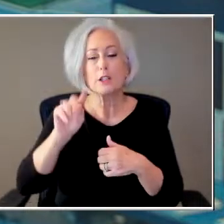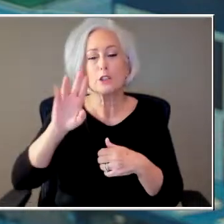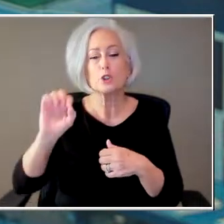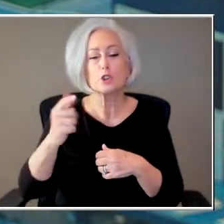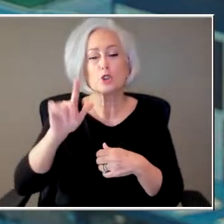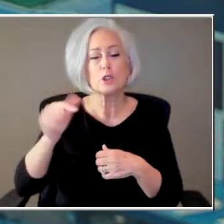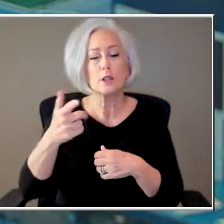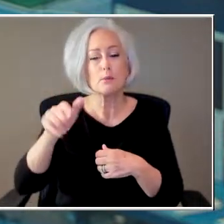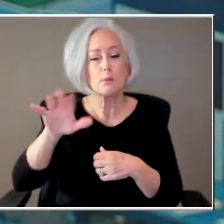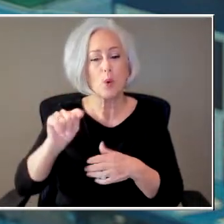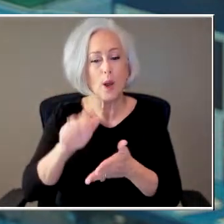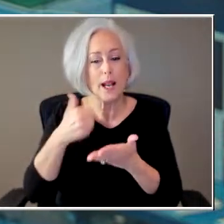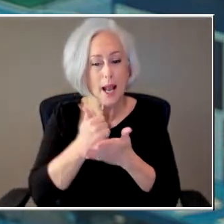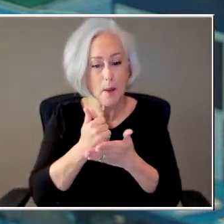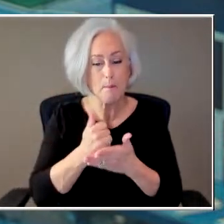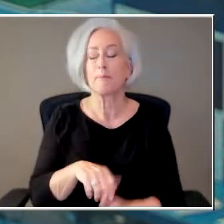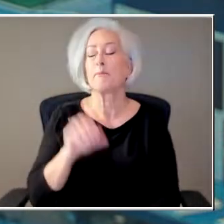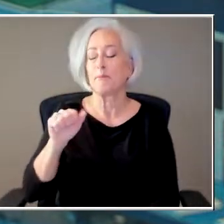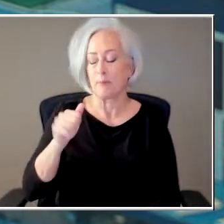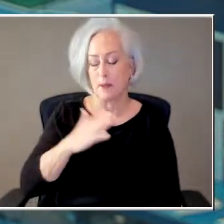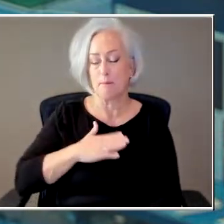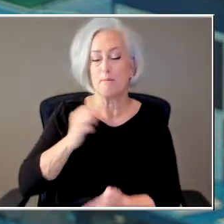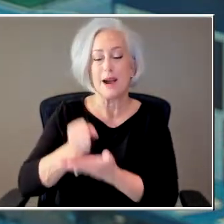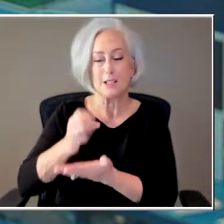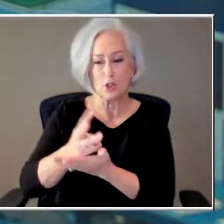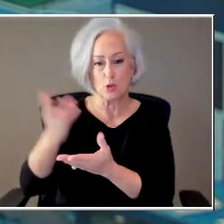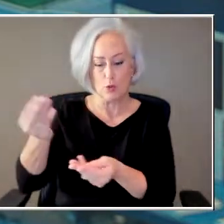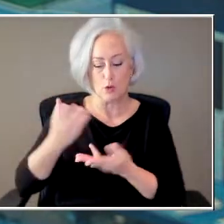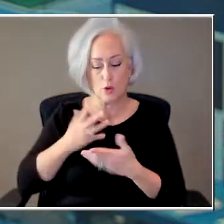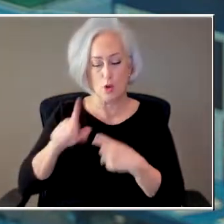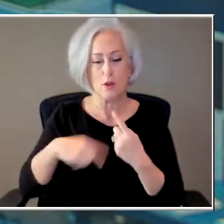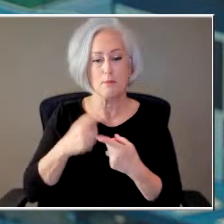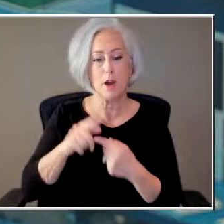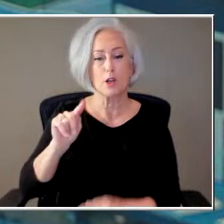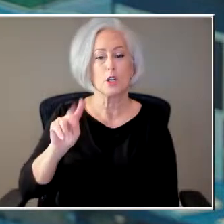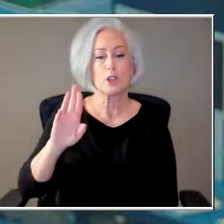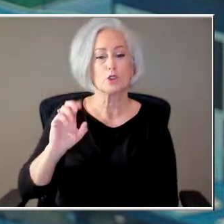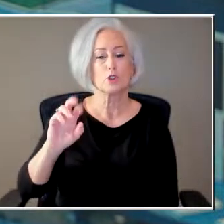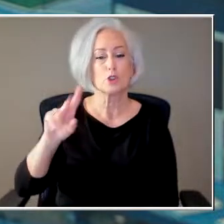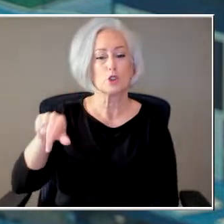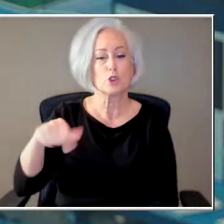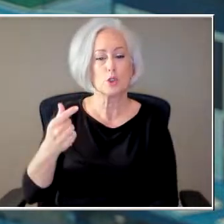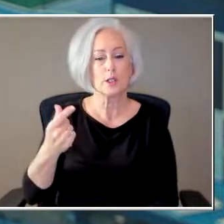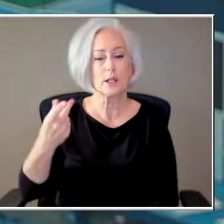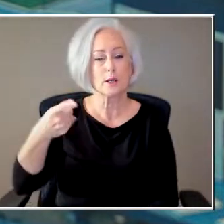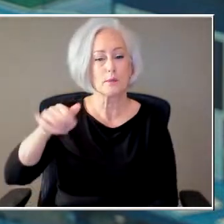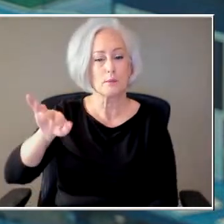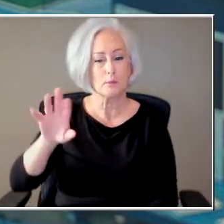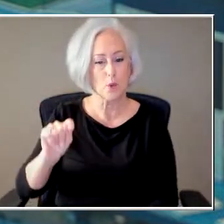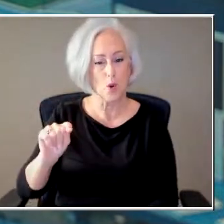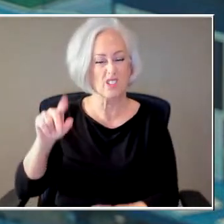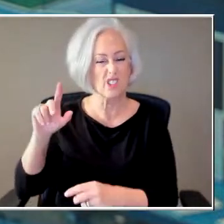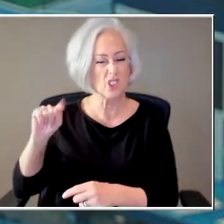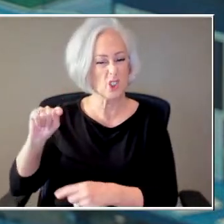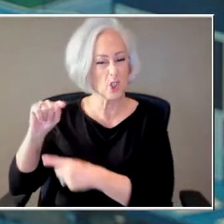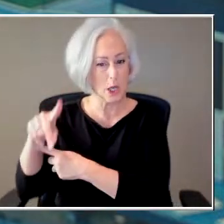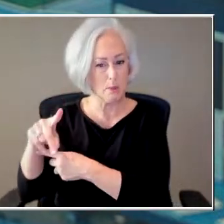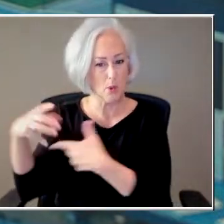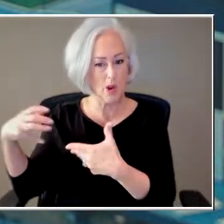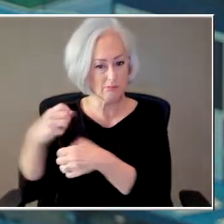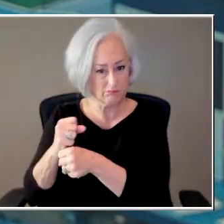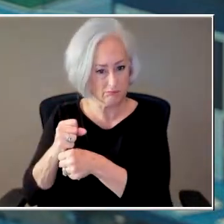social worker who told me about Turning Point. And since I was isolated at home due to dialysis, having the virtual option of